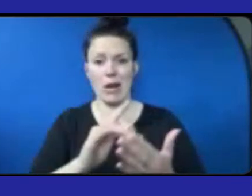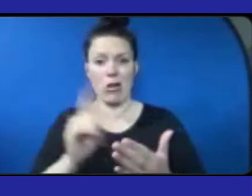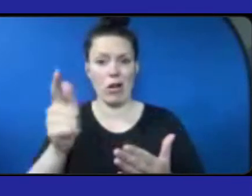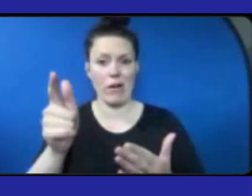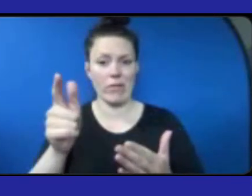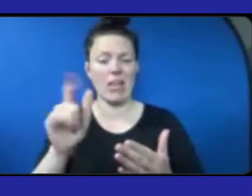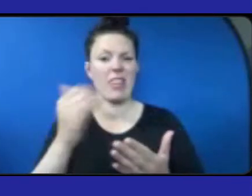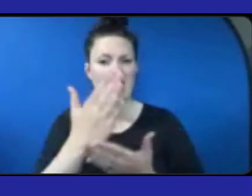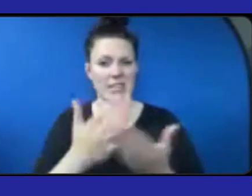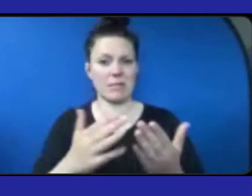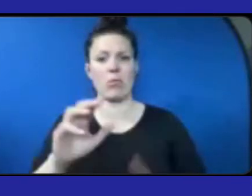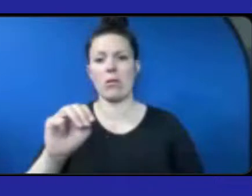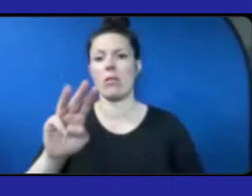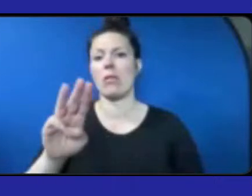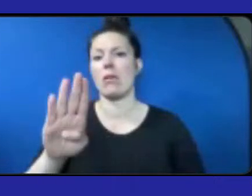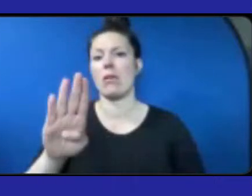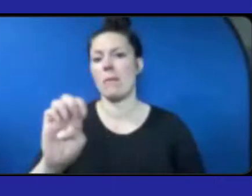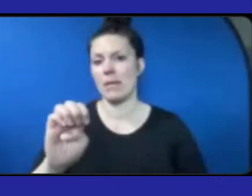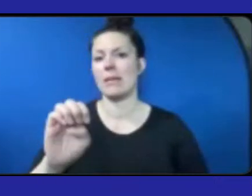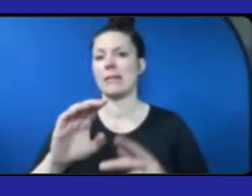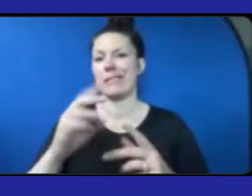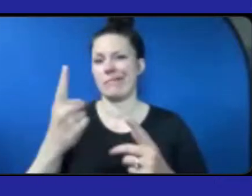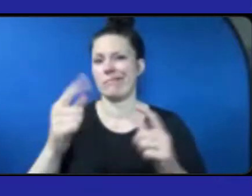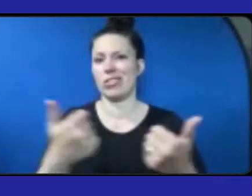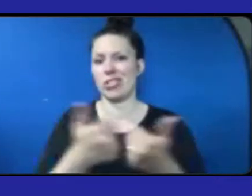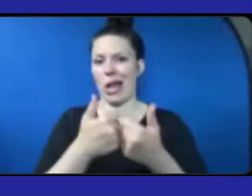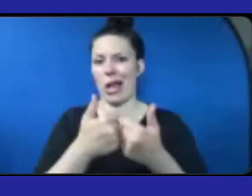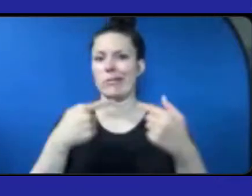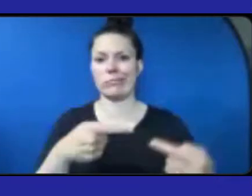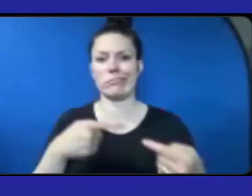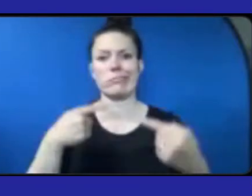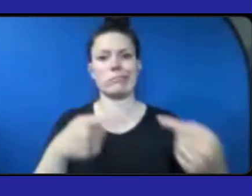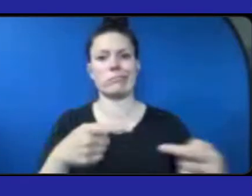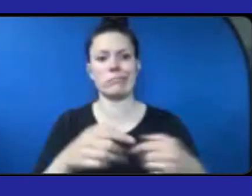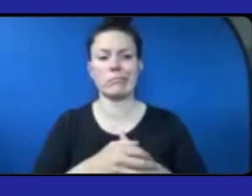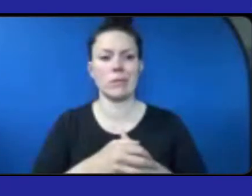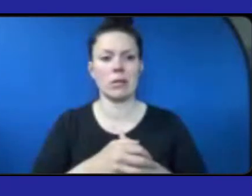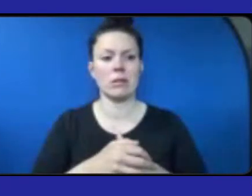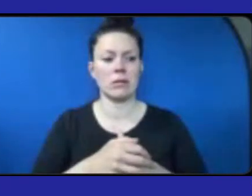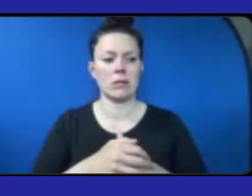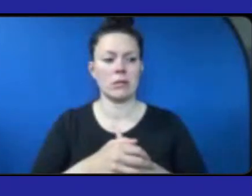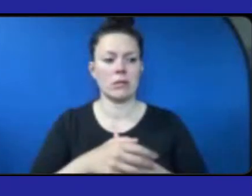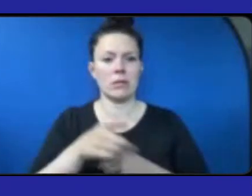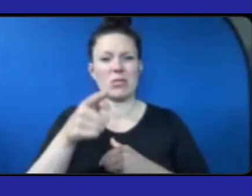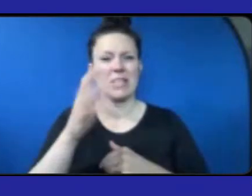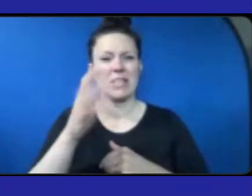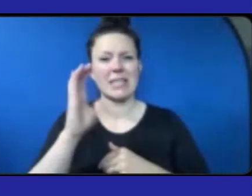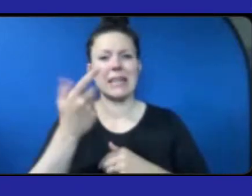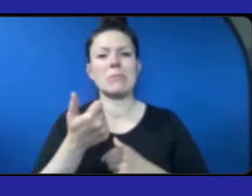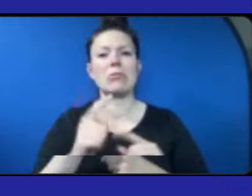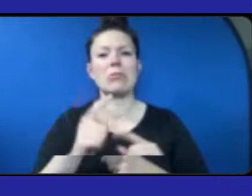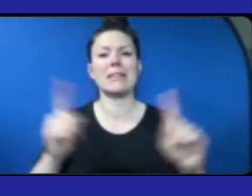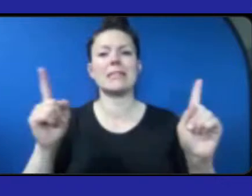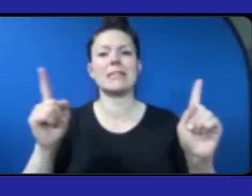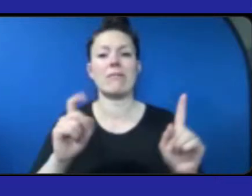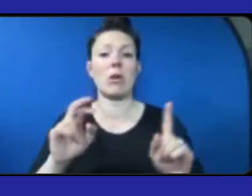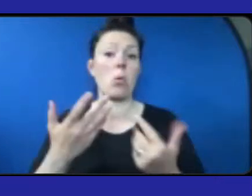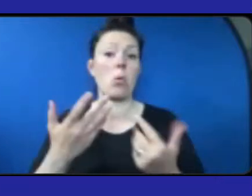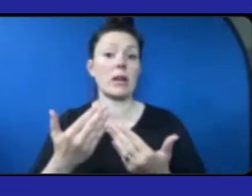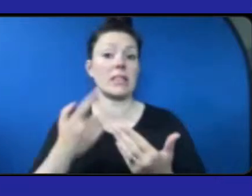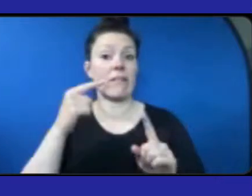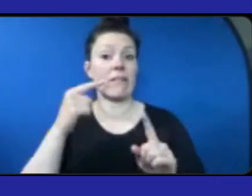a part of the MWB challenge, and it sounds a little different and probably easier in this process